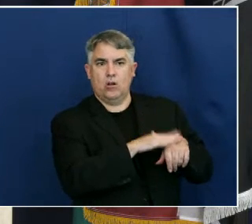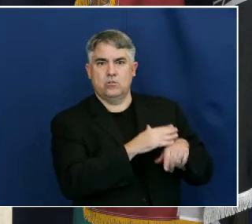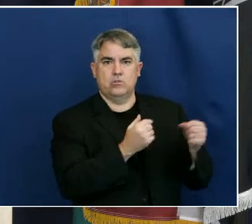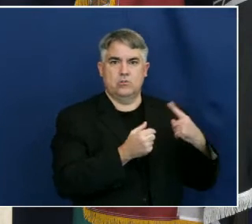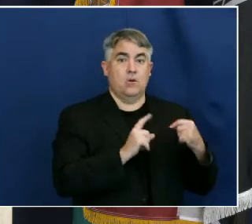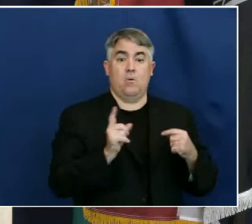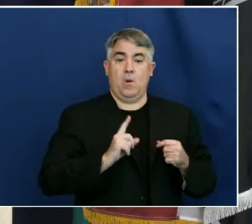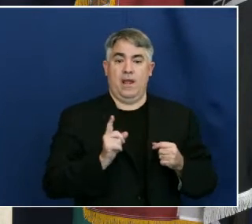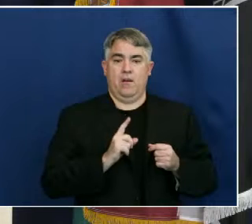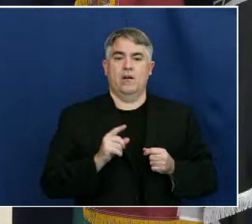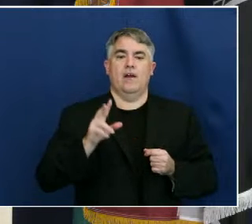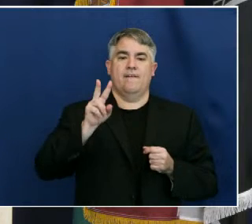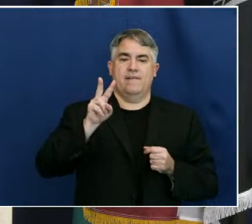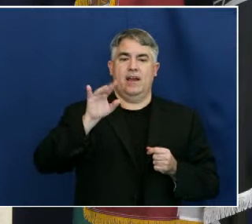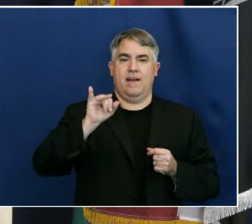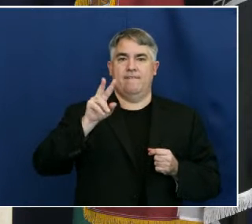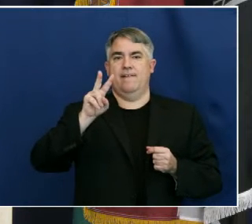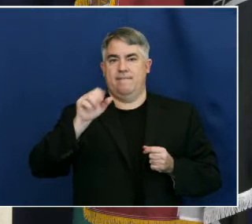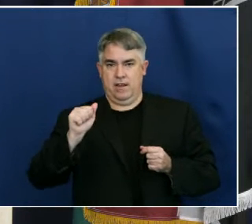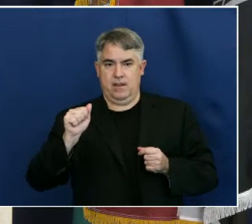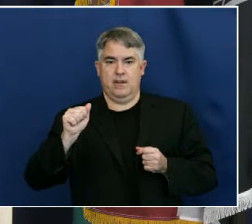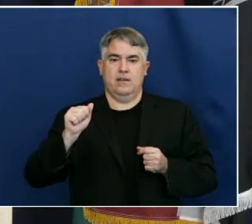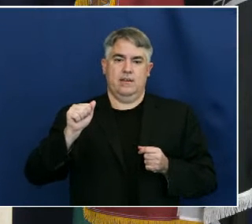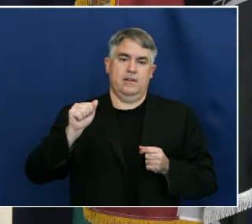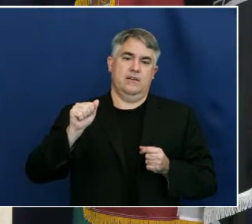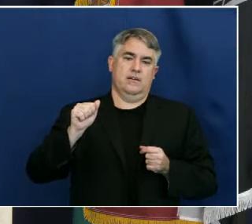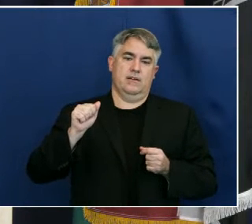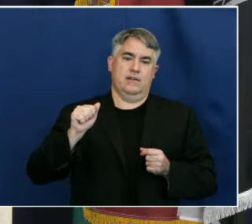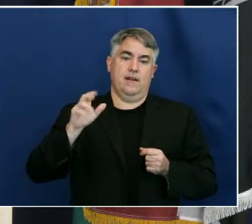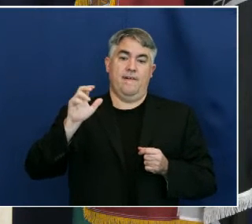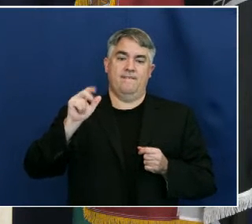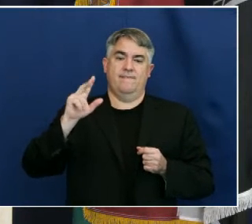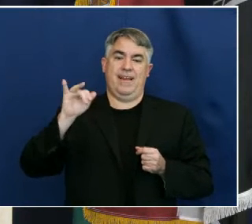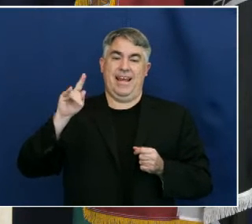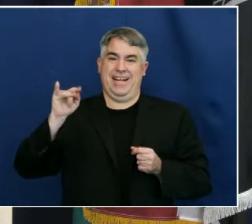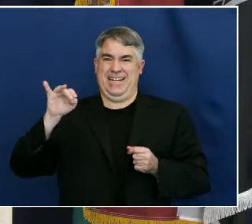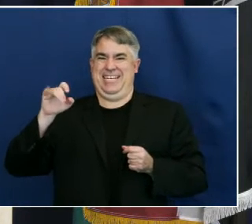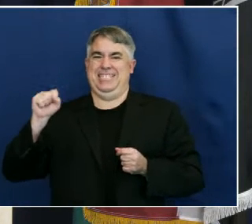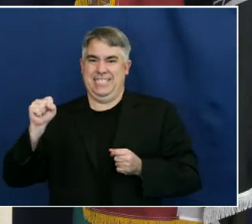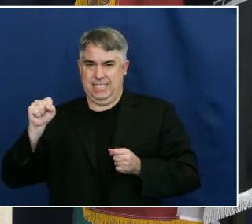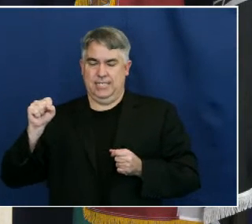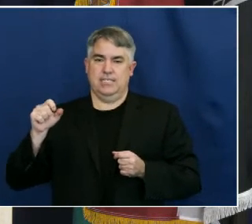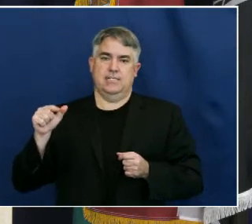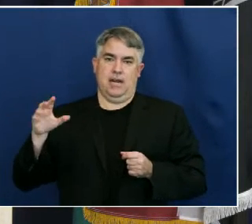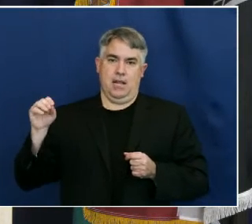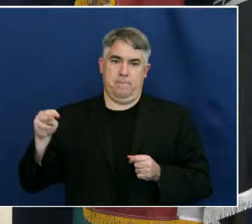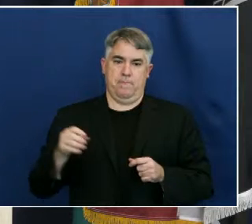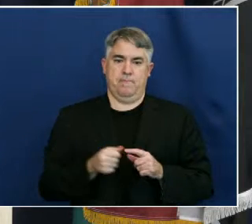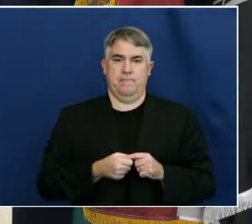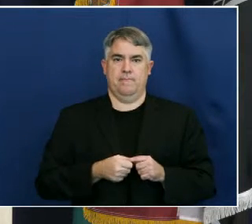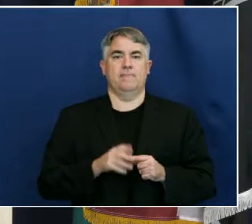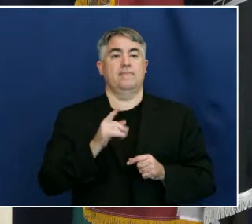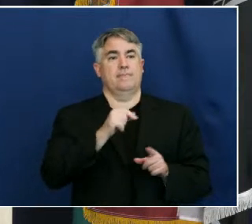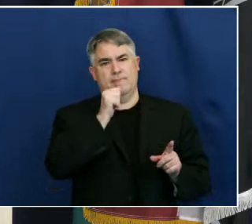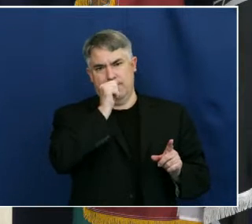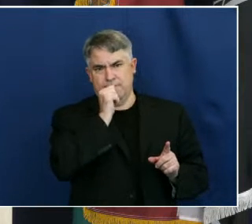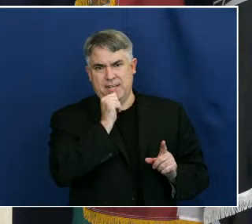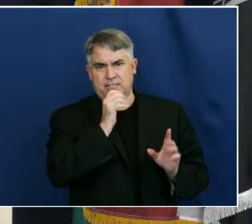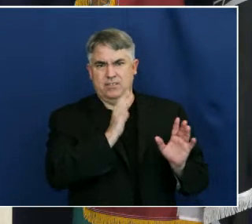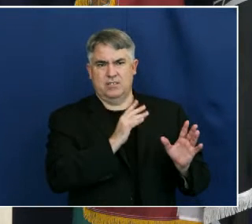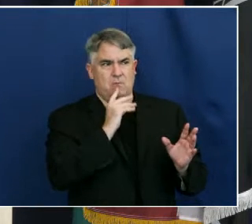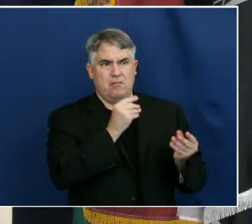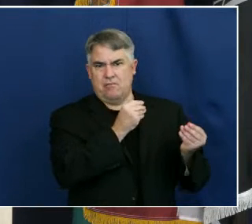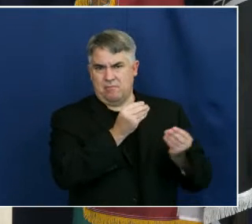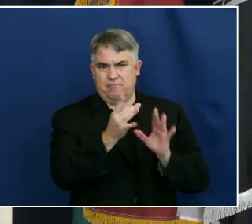the VIBA and the County Office of Ed will work with the school districts to schedule appointments. You just got to stand by until they reach out and contact you, and we'll